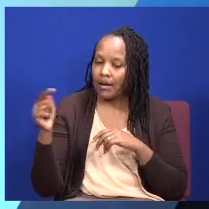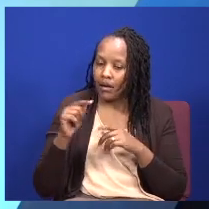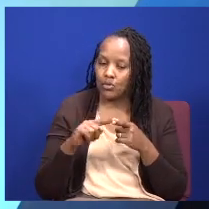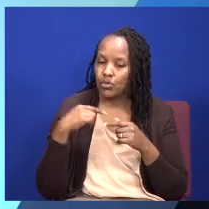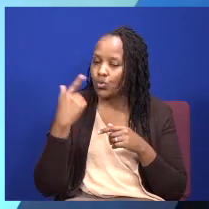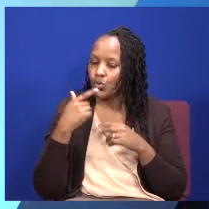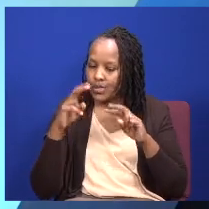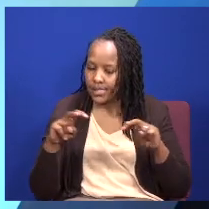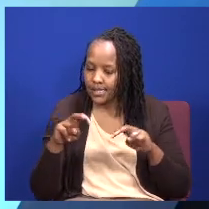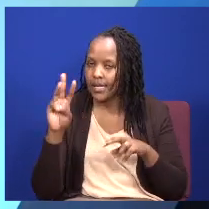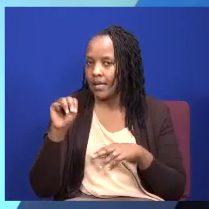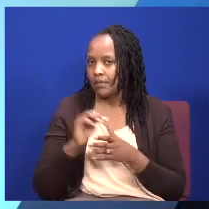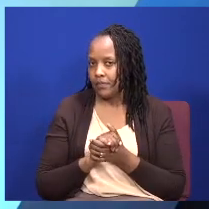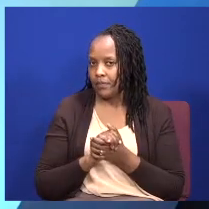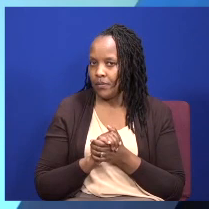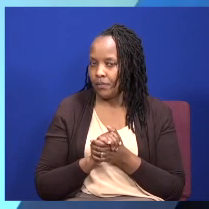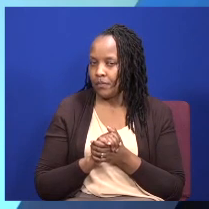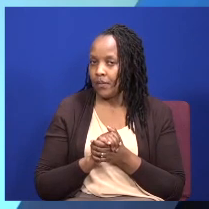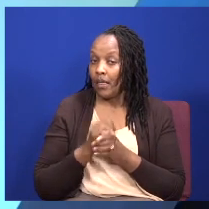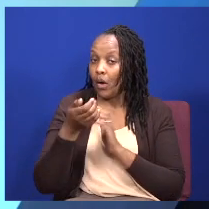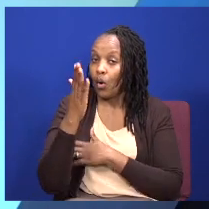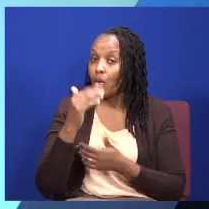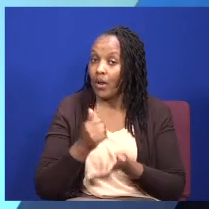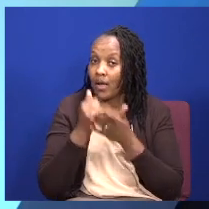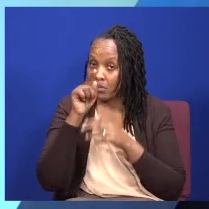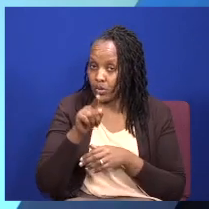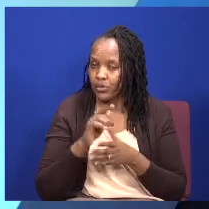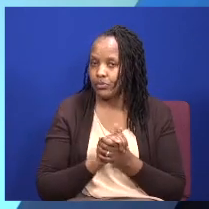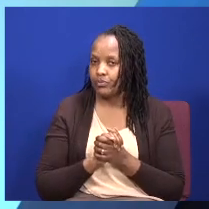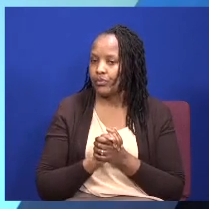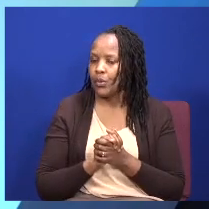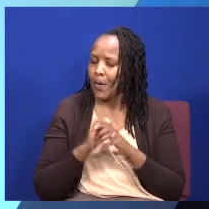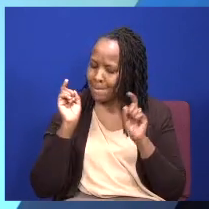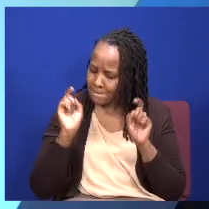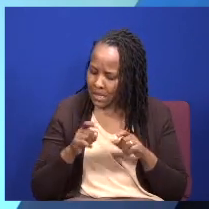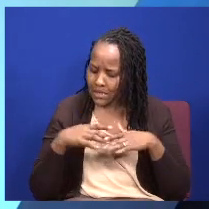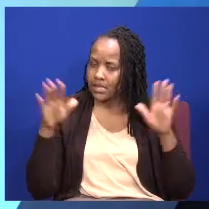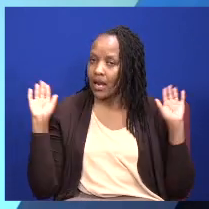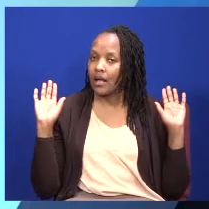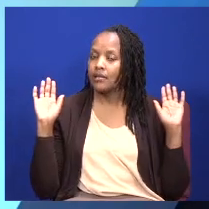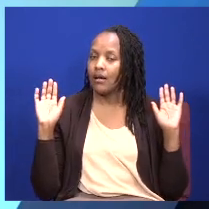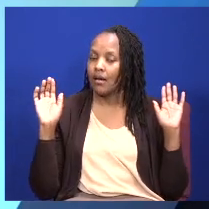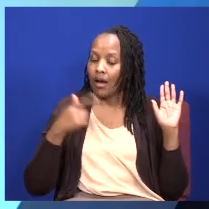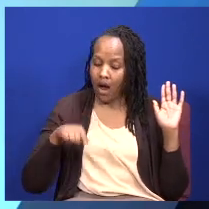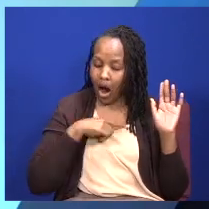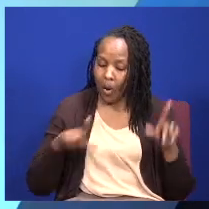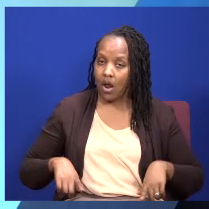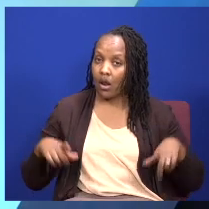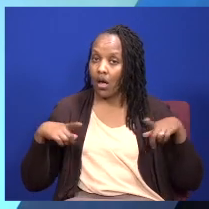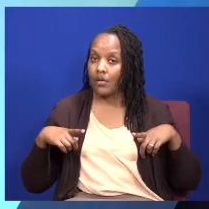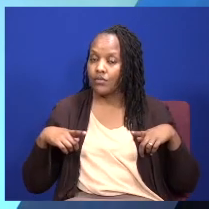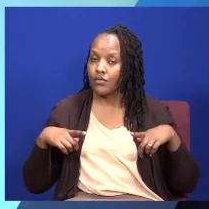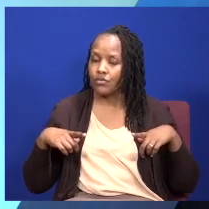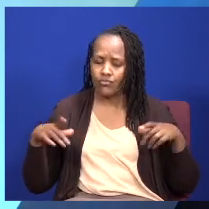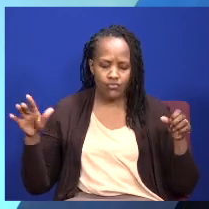honestly seek God and believe in him, and he will help us. Also, we need to believe and surrender our lives totally to God. And that we see also